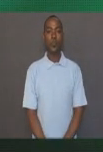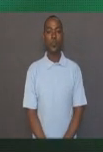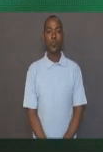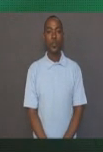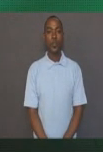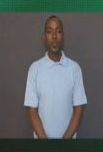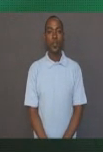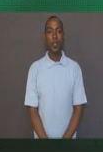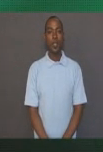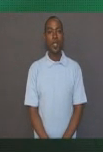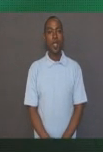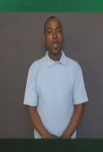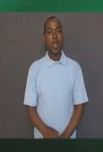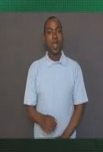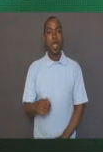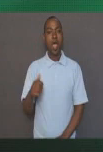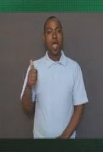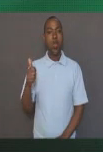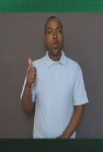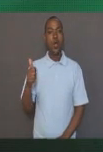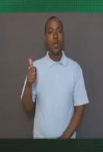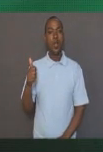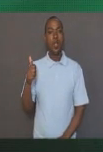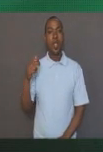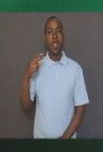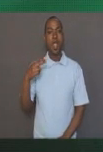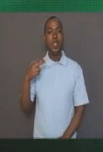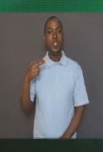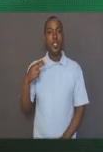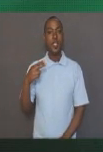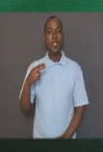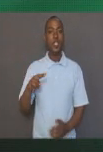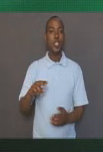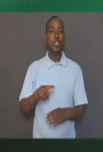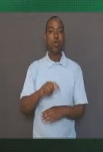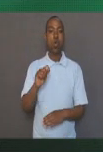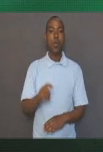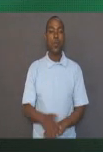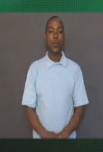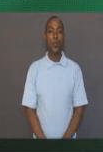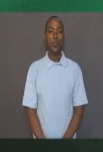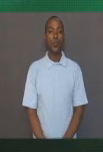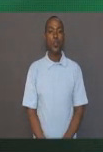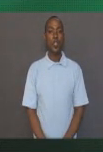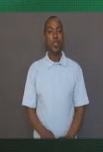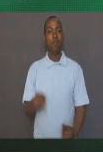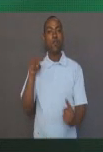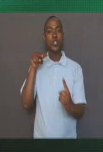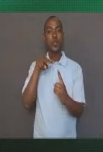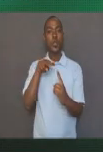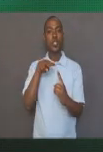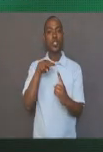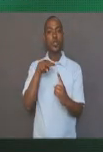For Armauer Hansen Research Institute, you may have said that its focus is